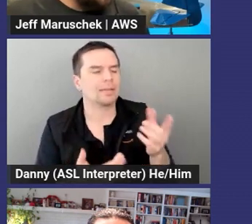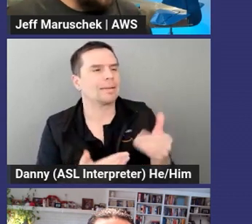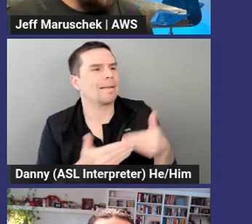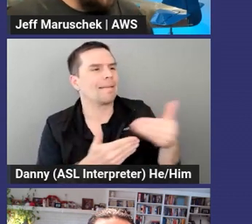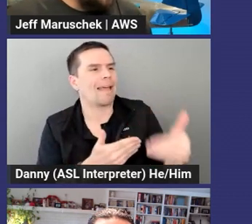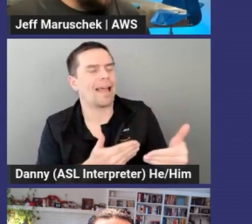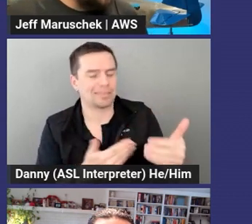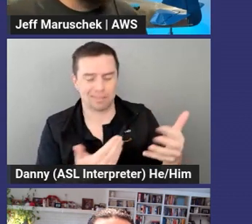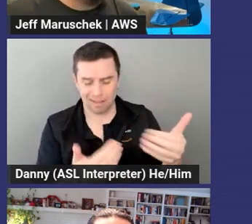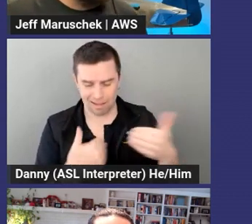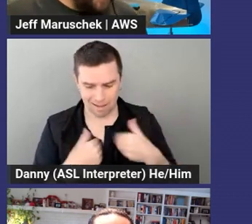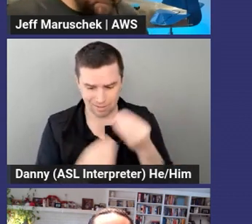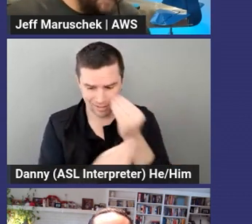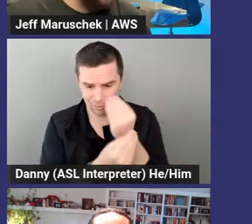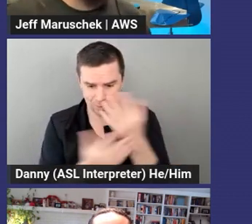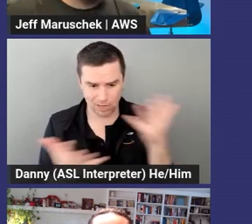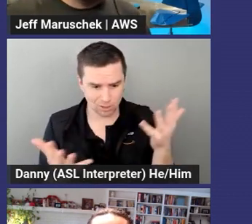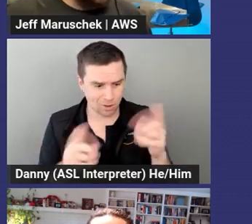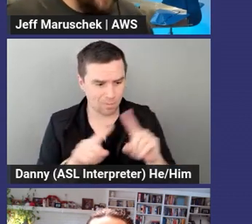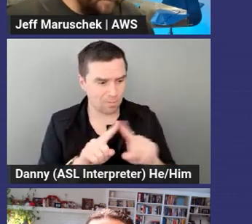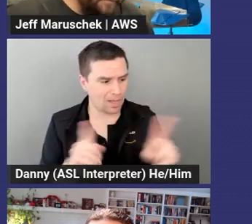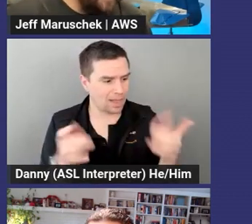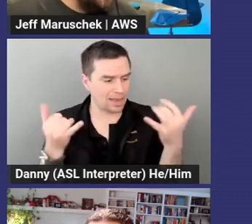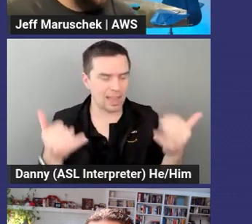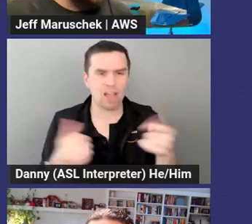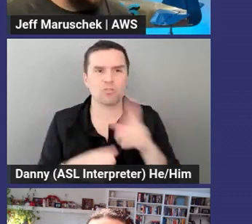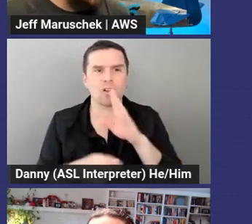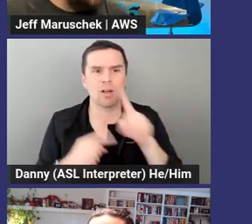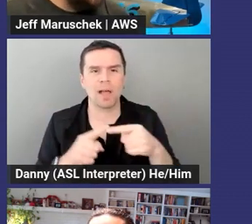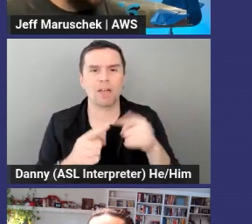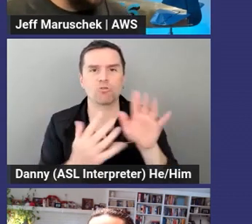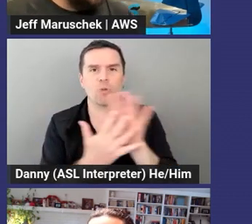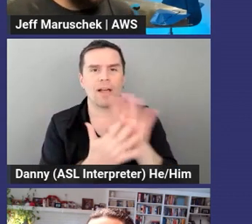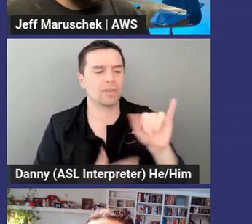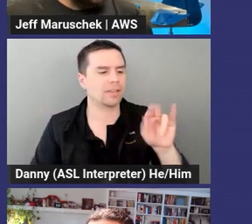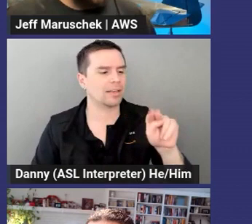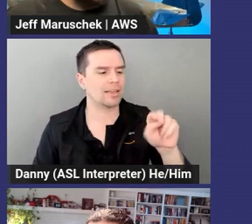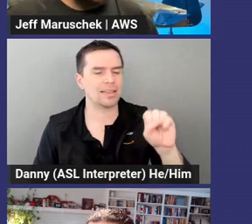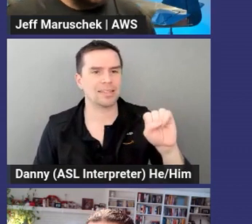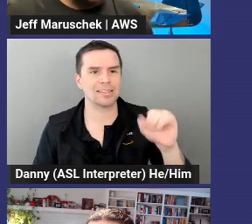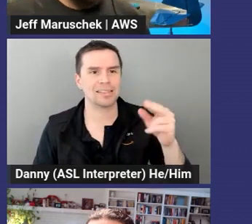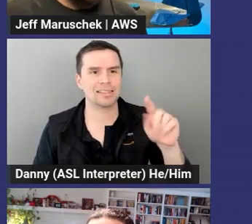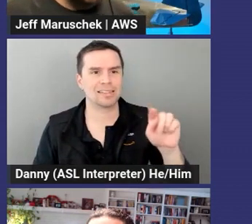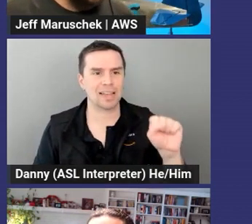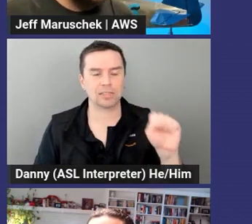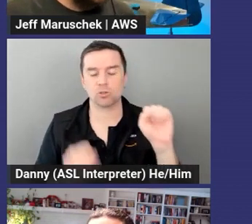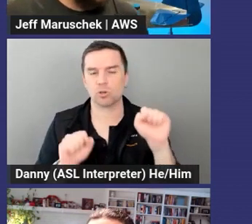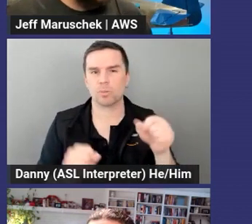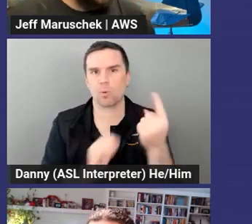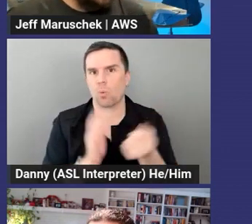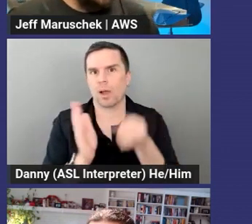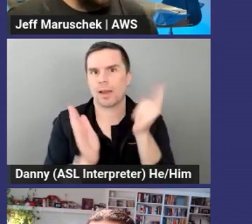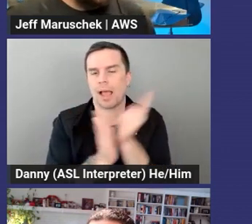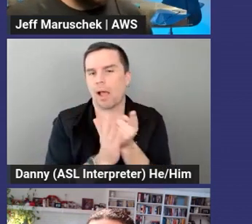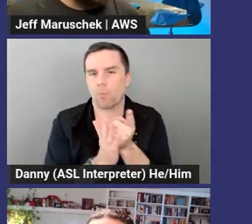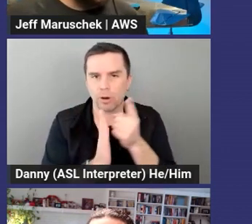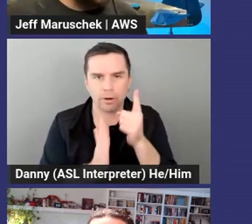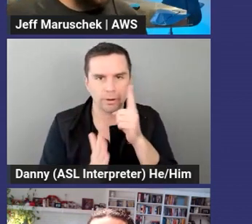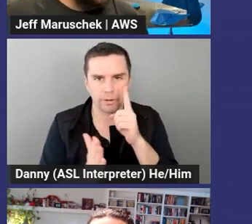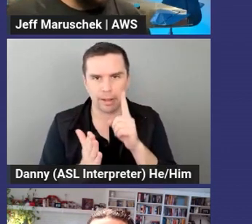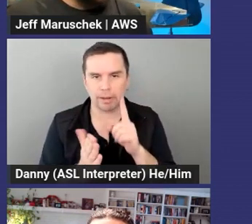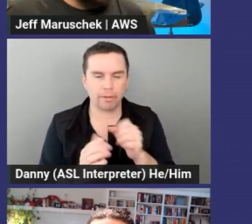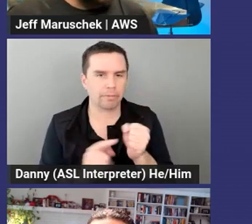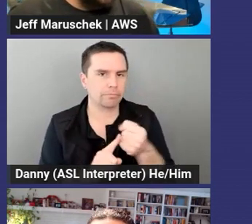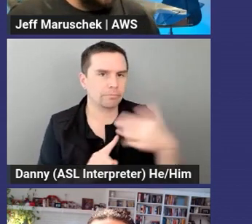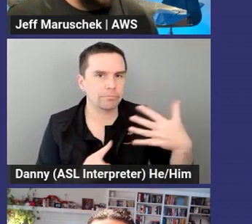this information? When you were going about the traffic insights. And I know that could probably be a whole hour deep dive session. So where